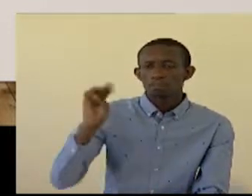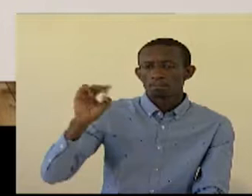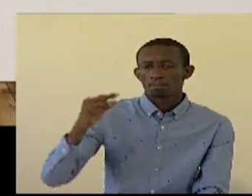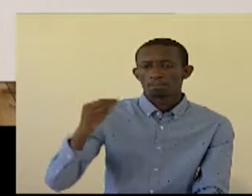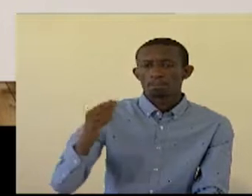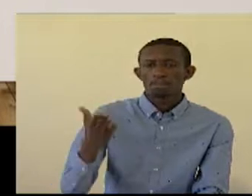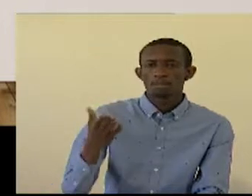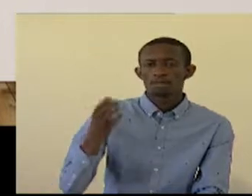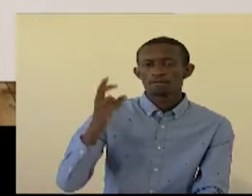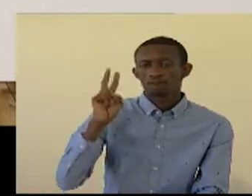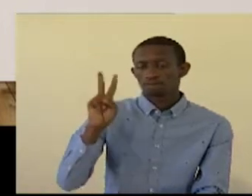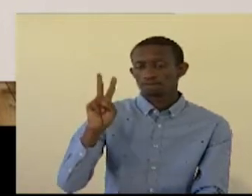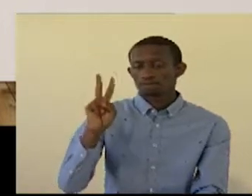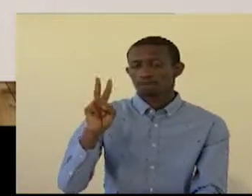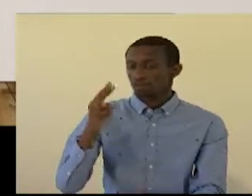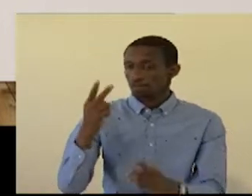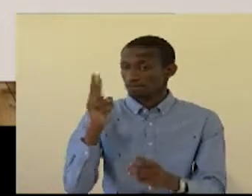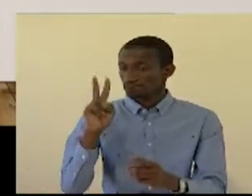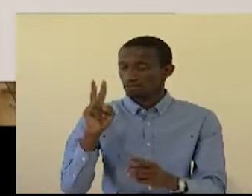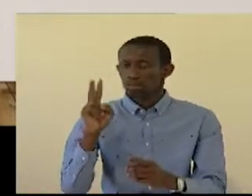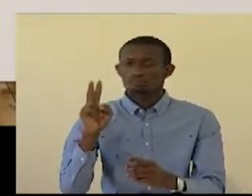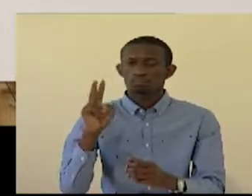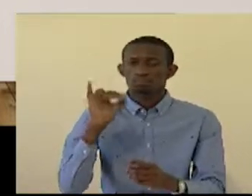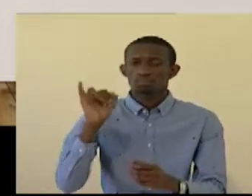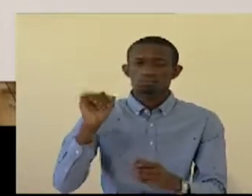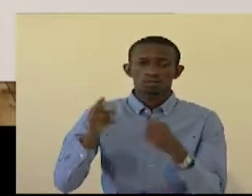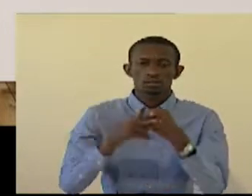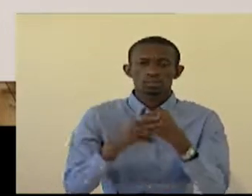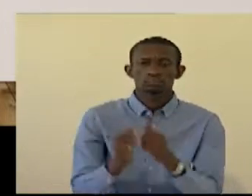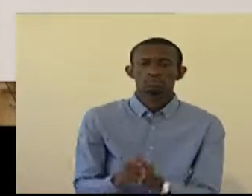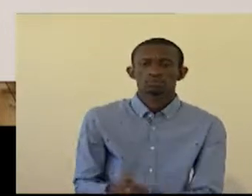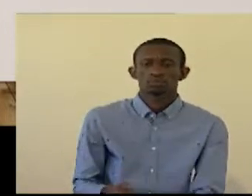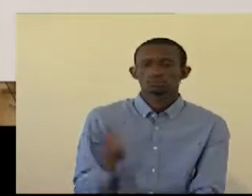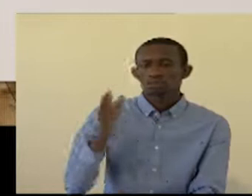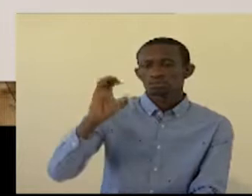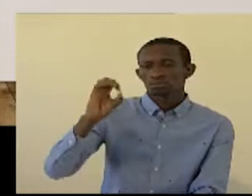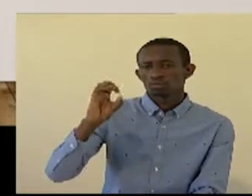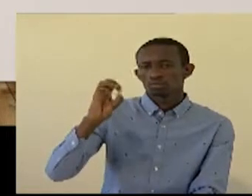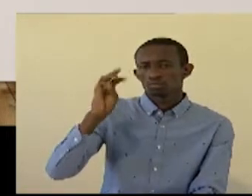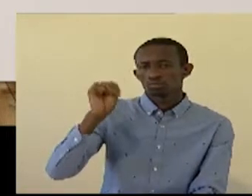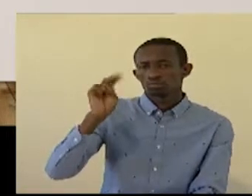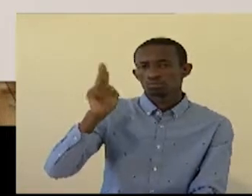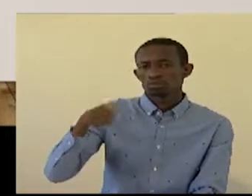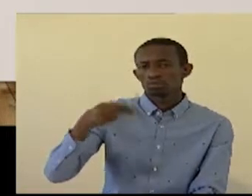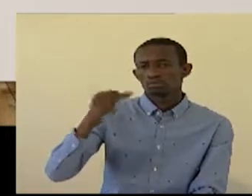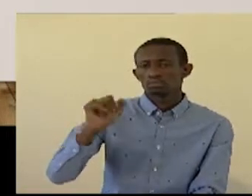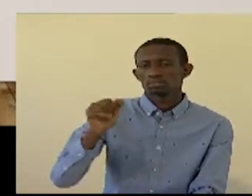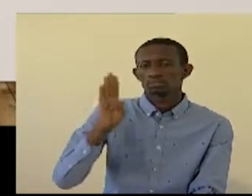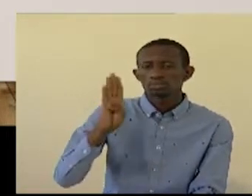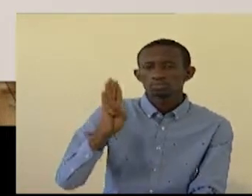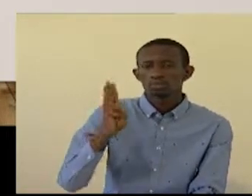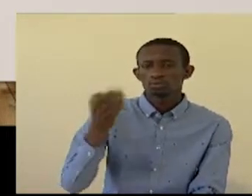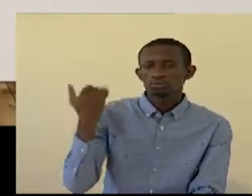use to identify these compounds. The question, identify compounds A and B and write all the equations for